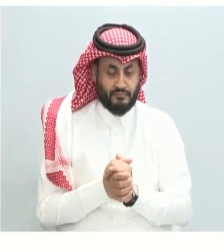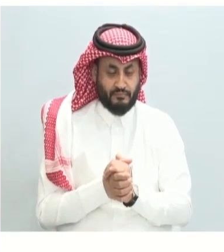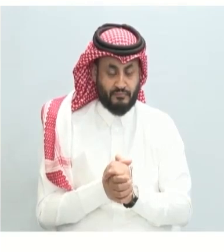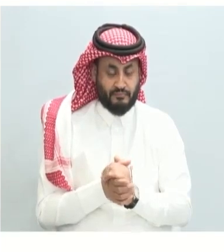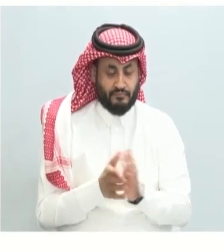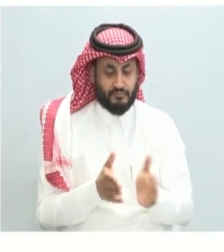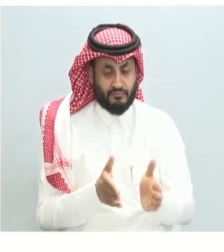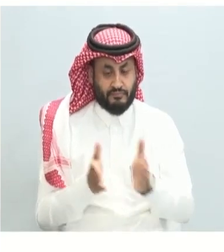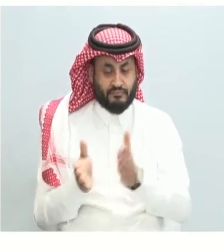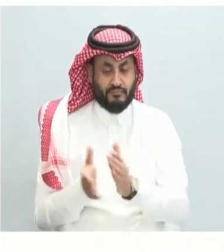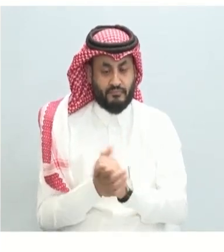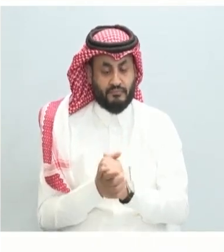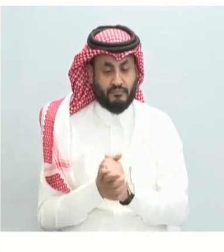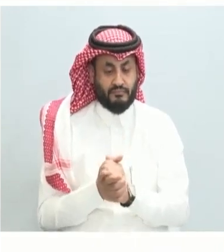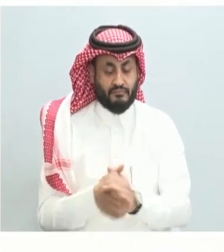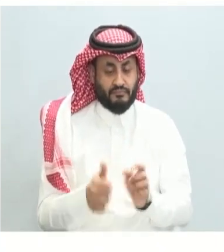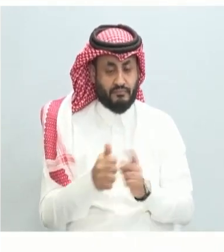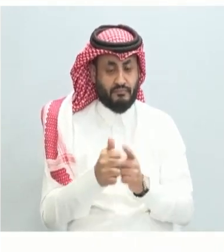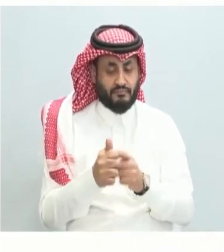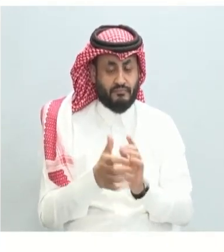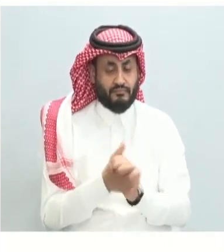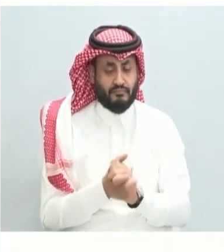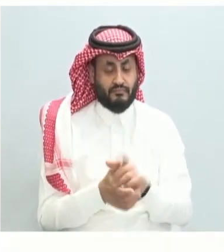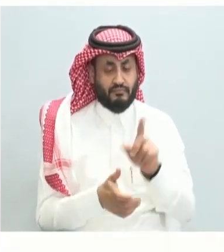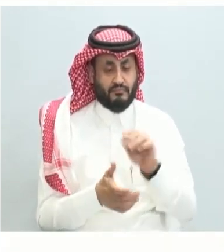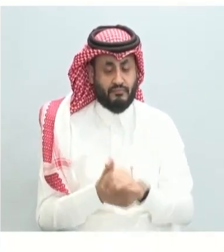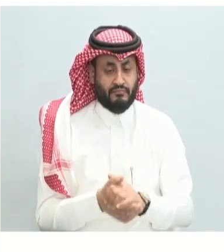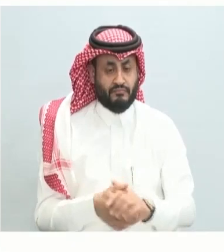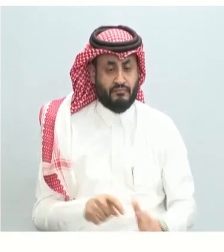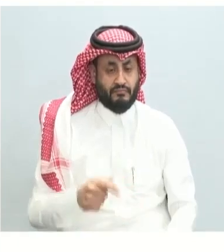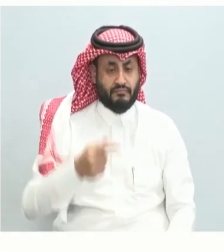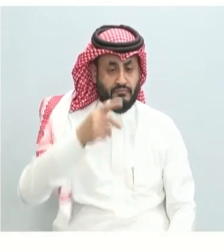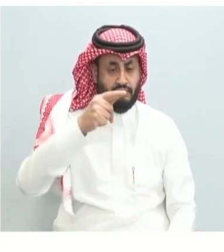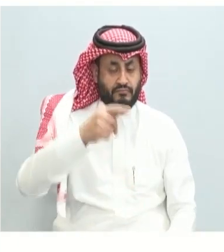Very well. A as in tap,